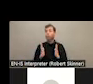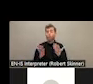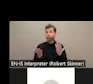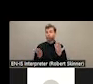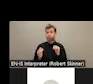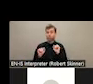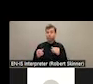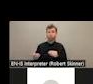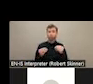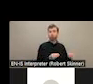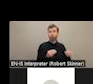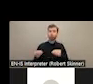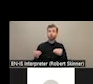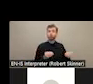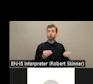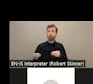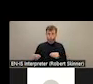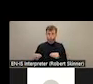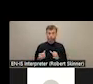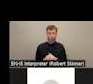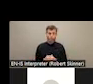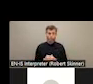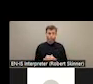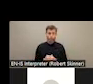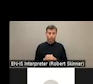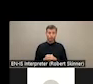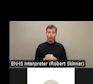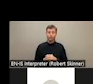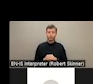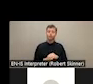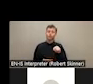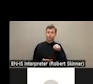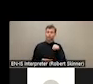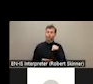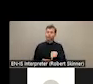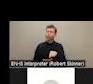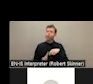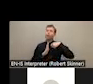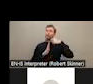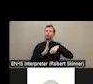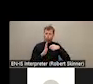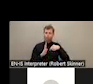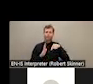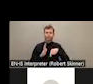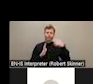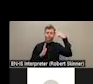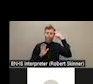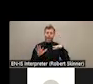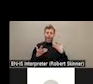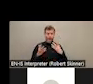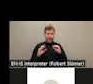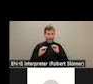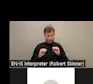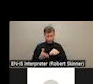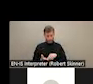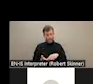visual impairments. Given that the program has intervened in rural areas where access to electricity is not